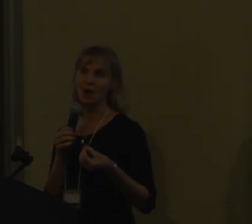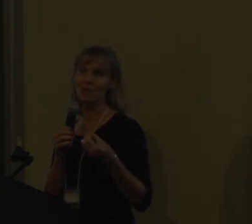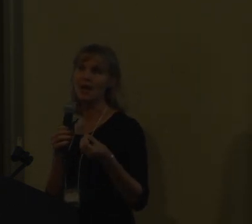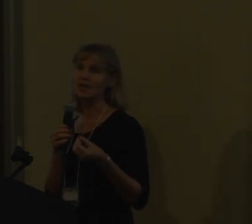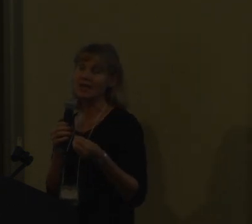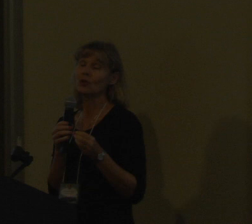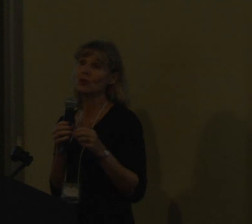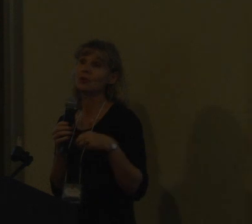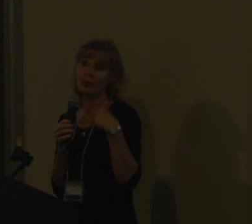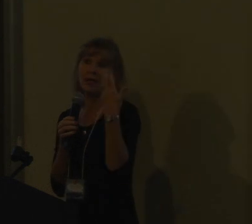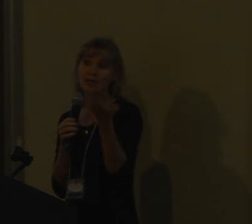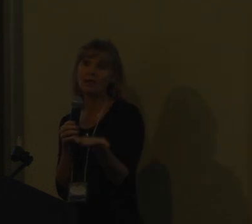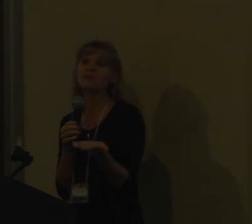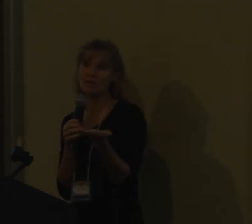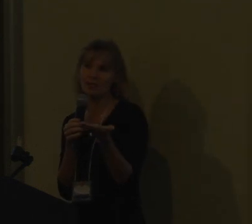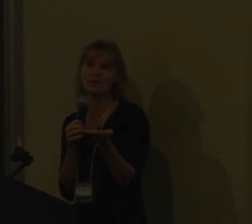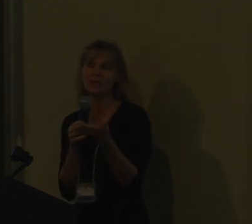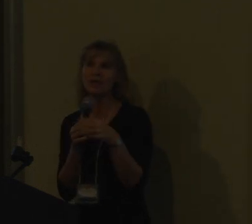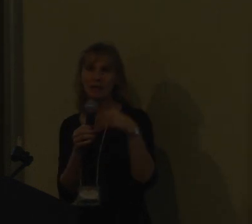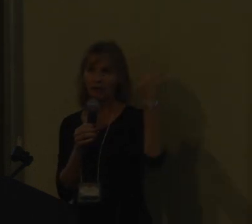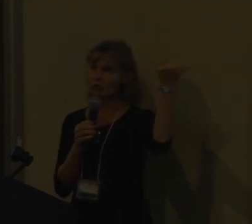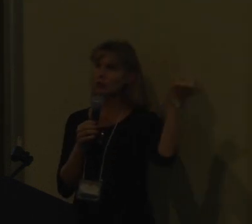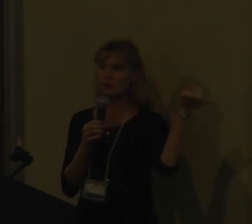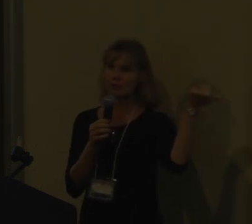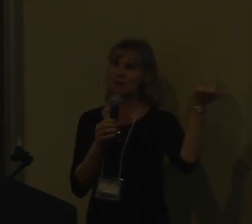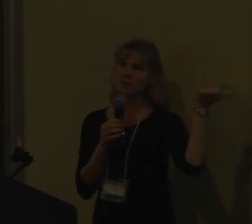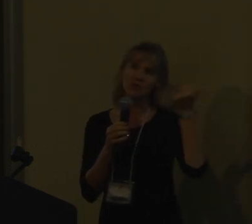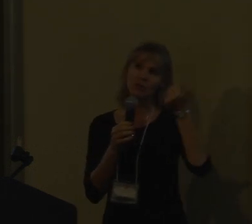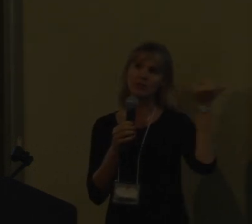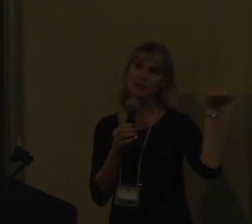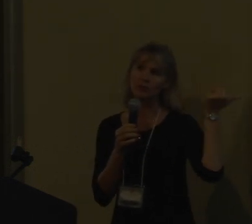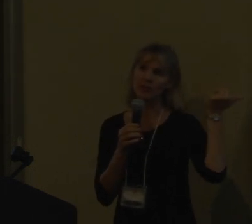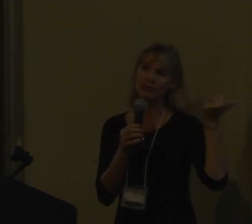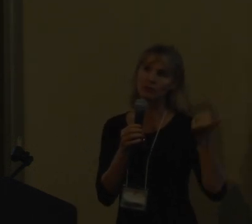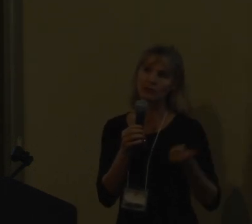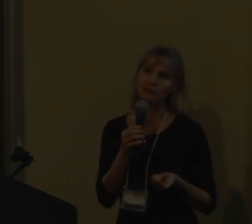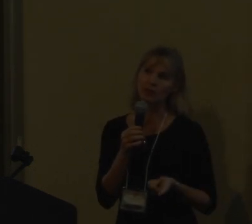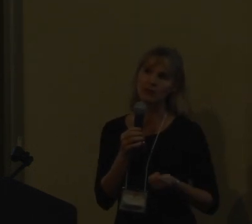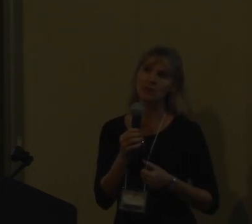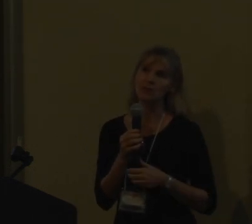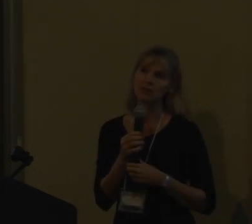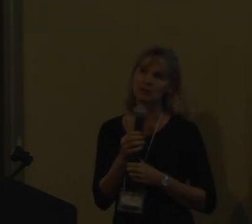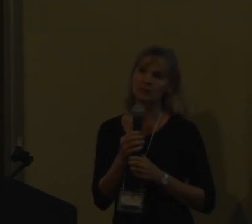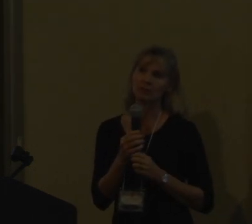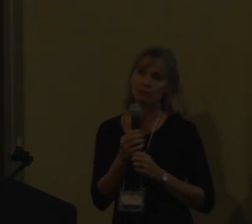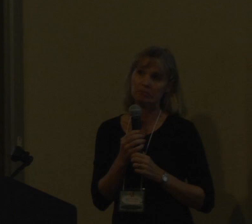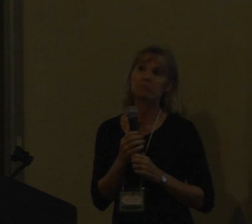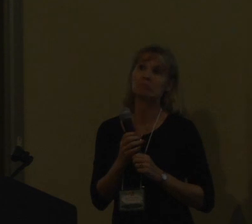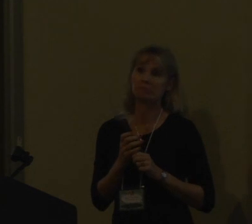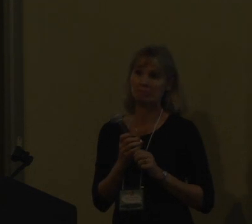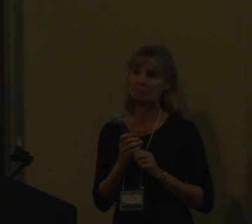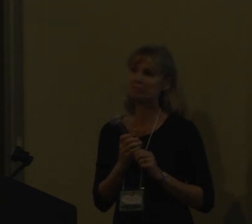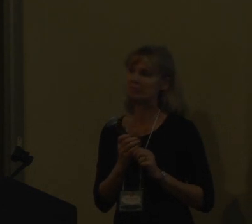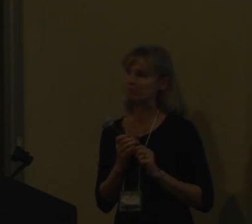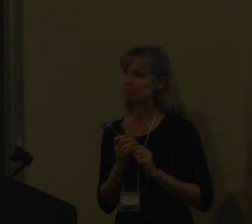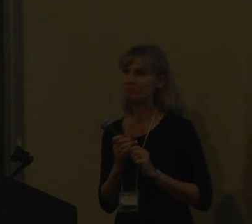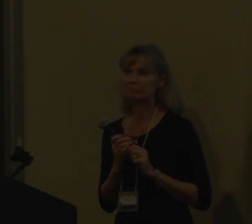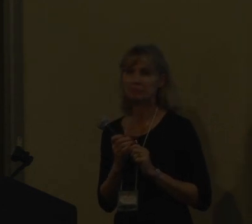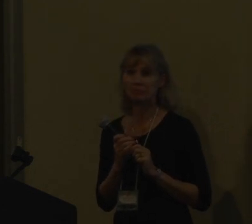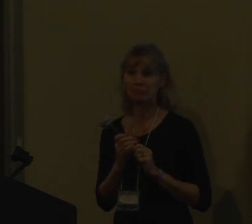associations are made that could create differences in the neural responses as well as to behavioral responses.